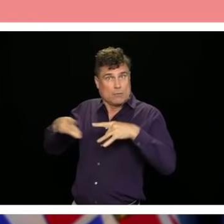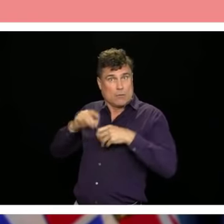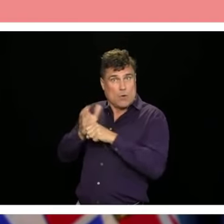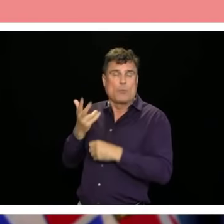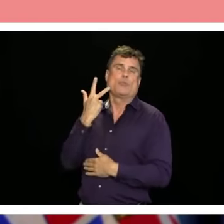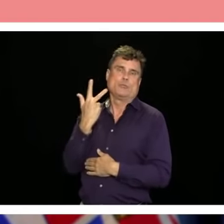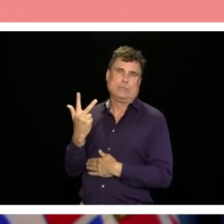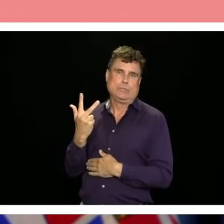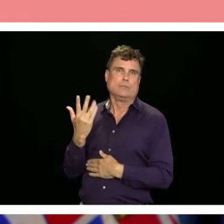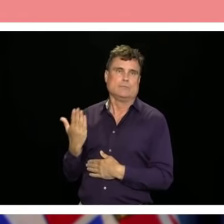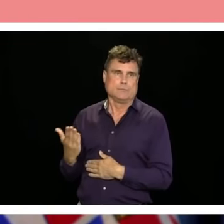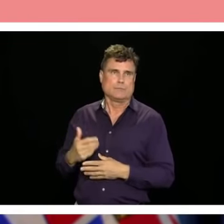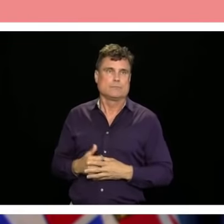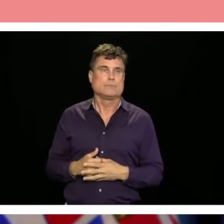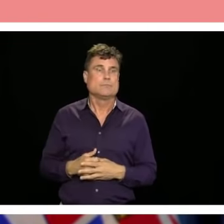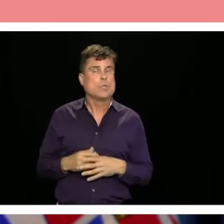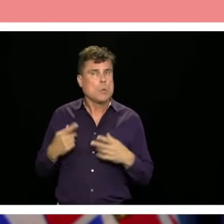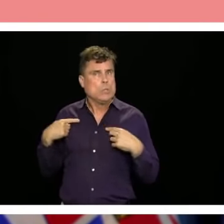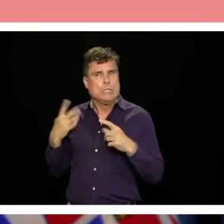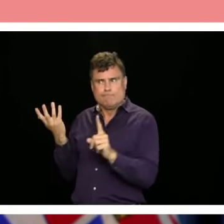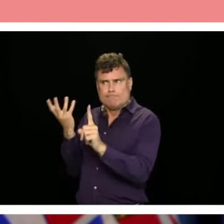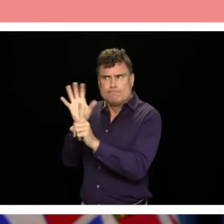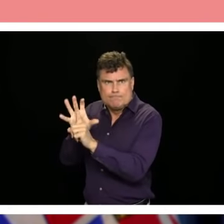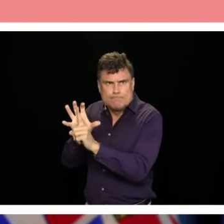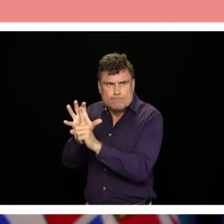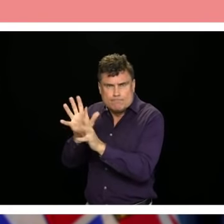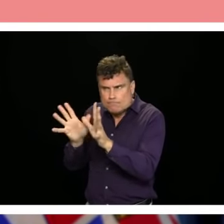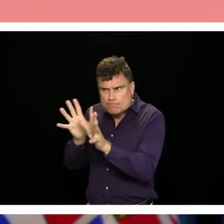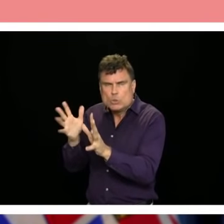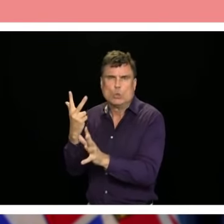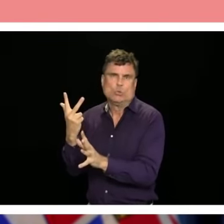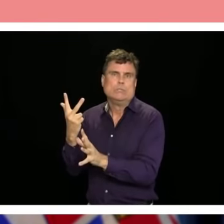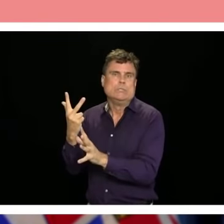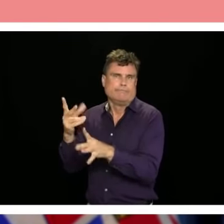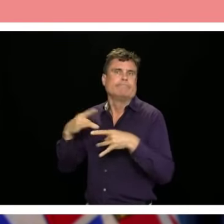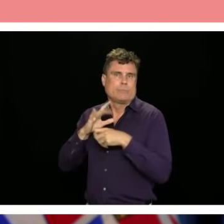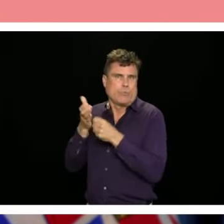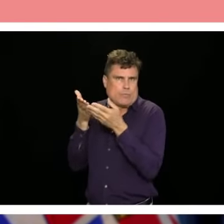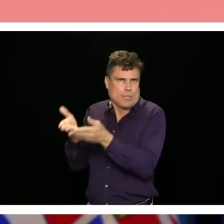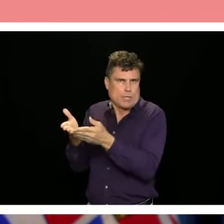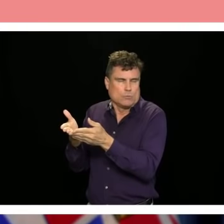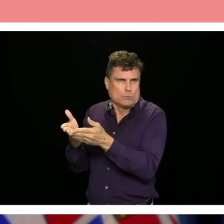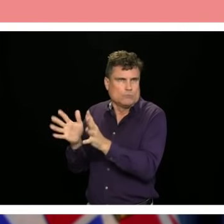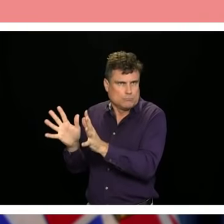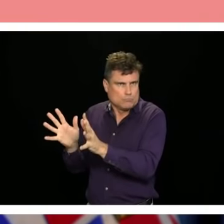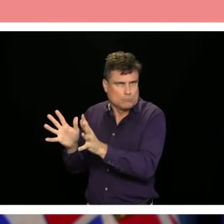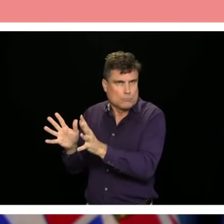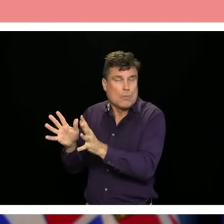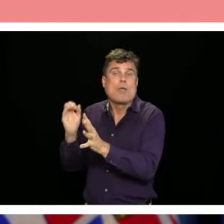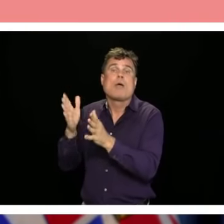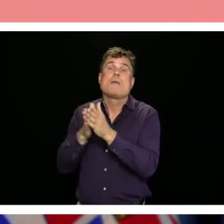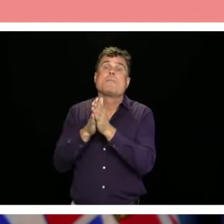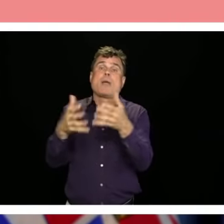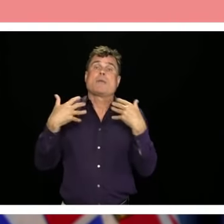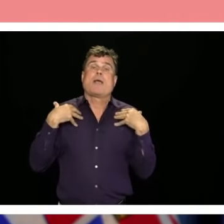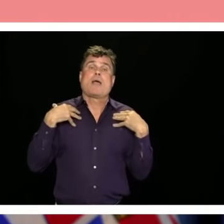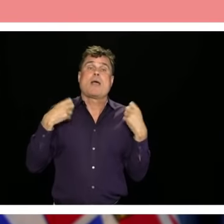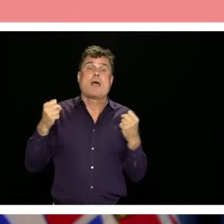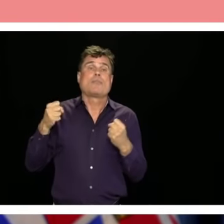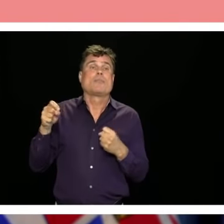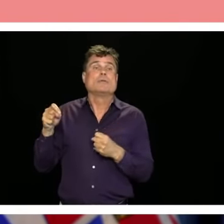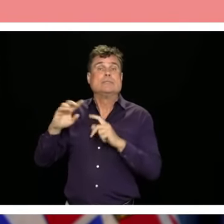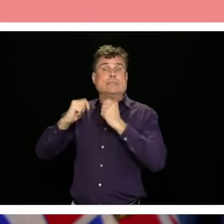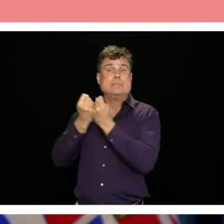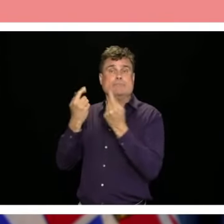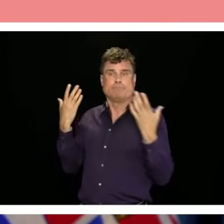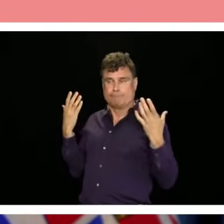has been limited, and most of the cases are in staff. Public health teams from Fraser Health are on site and actively